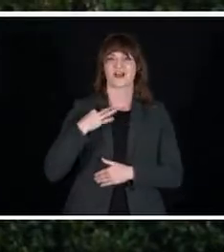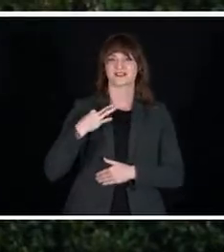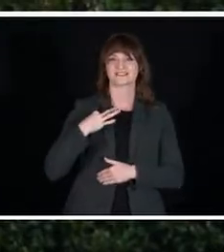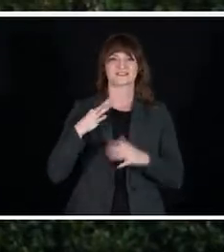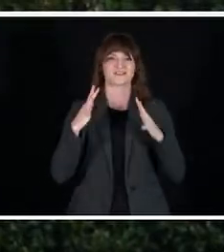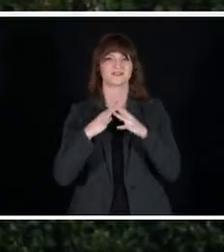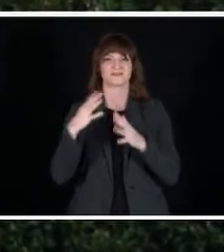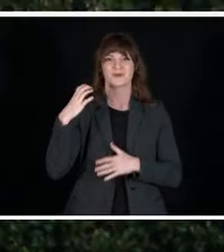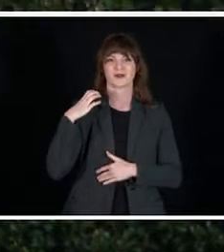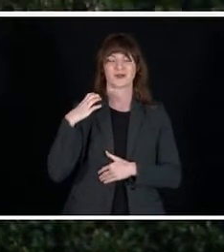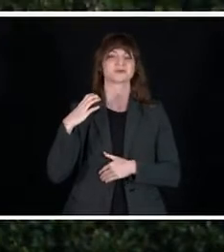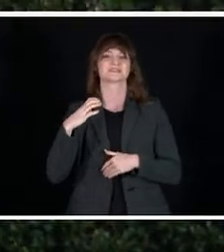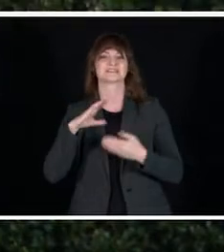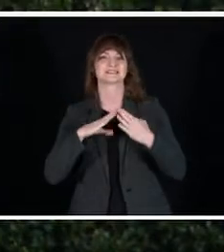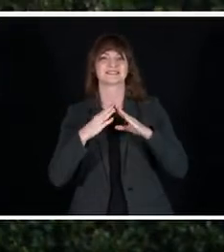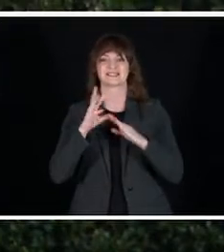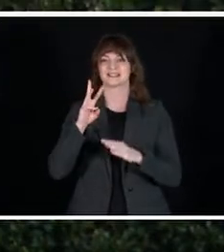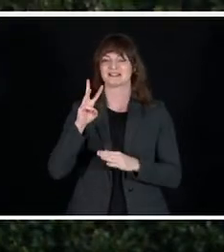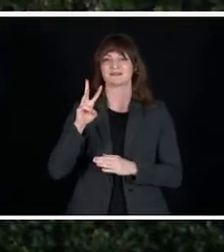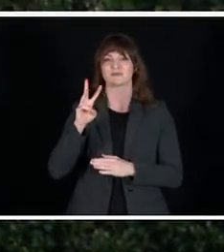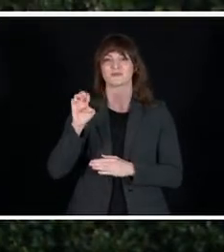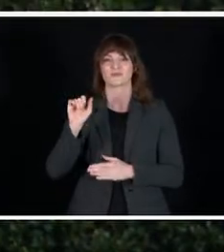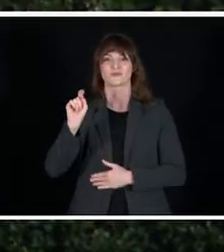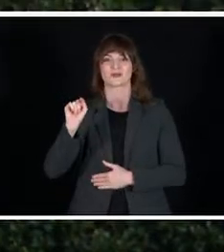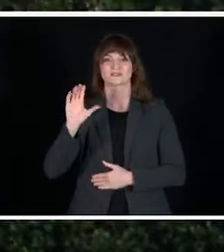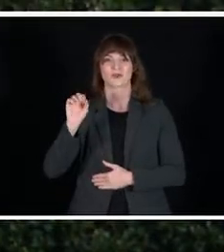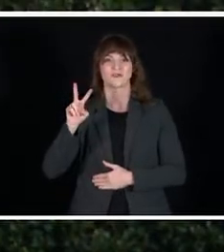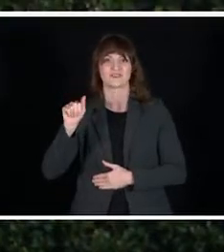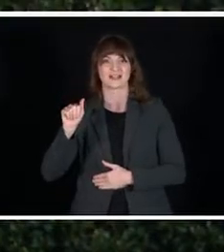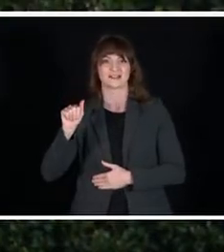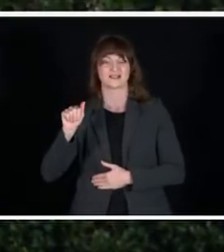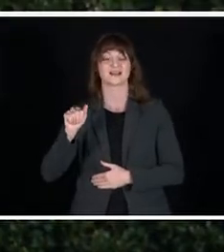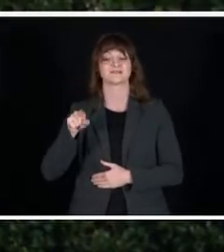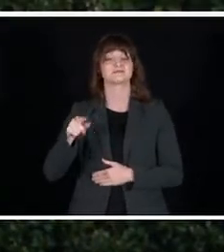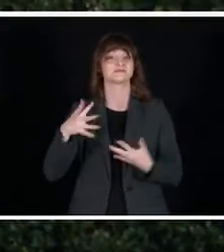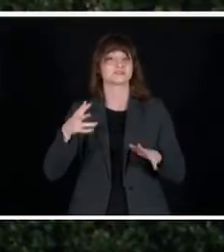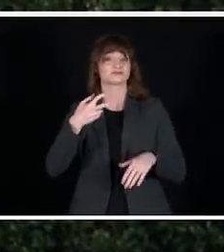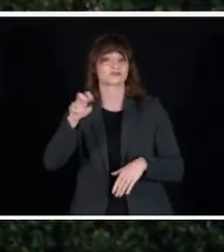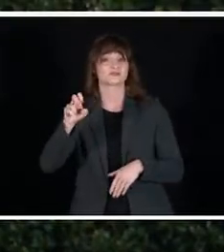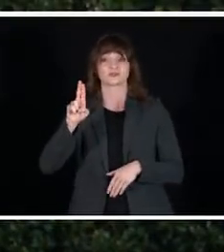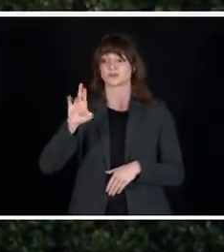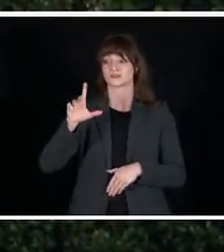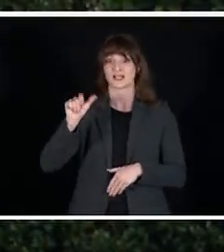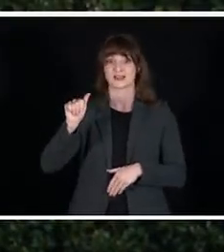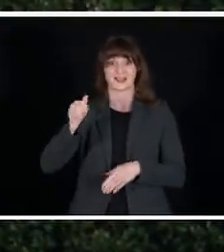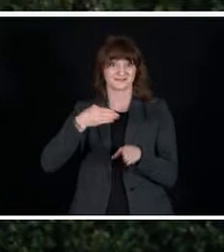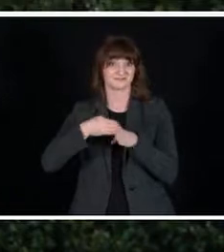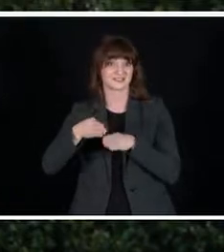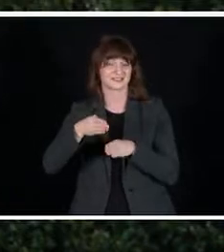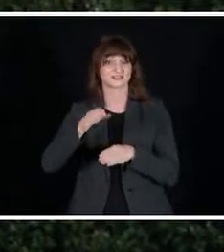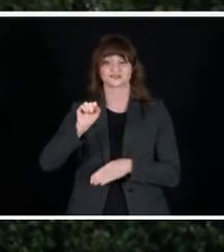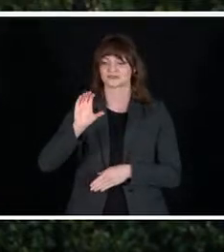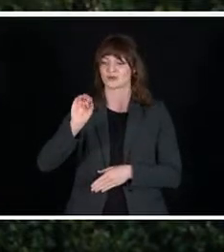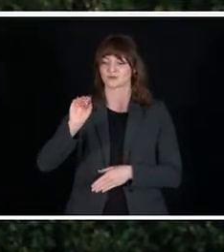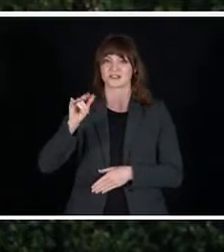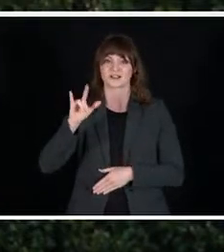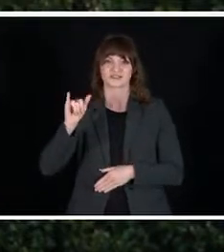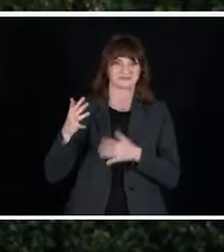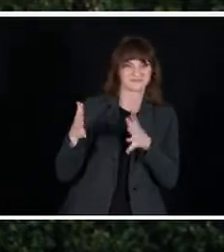city of West Covina while at Mt SAC, and after he transferred to UCLA, where he majored in sociology, yay, woo!